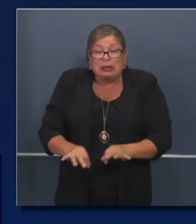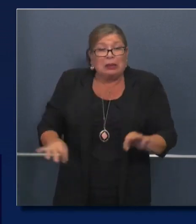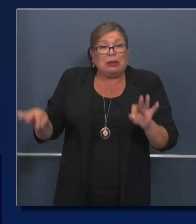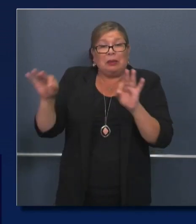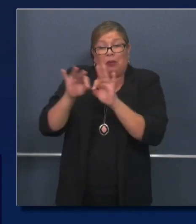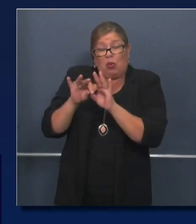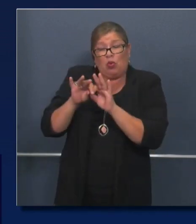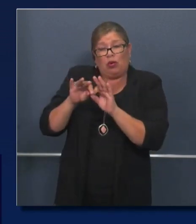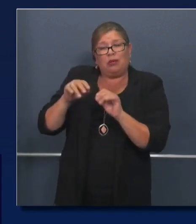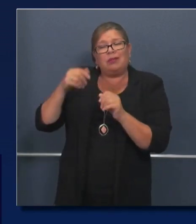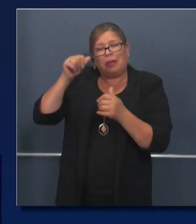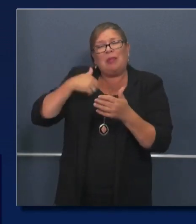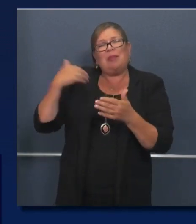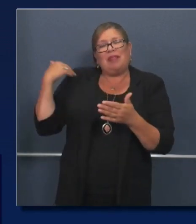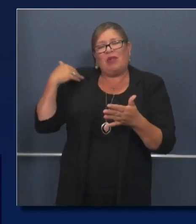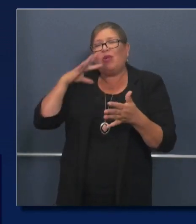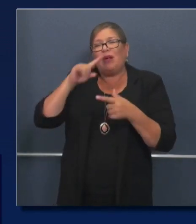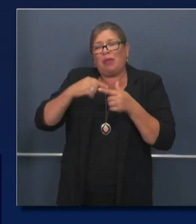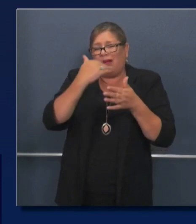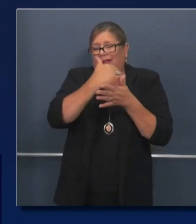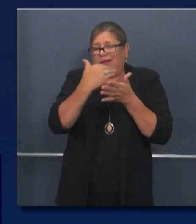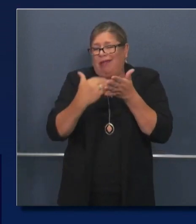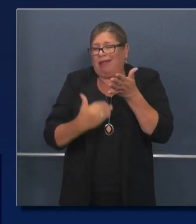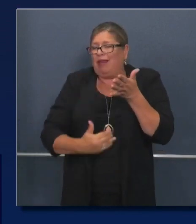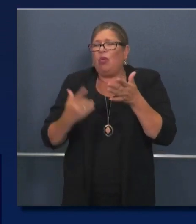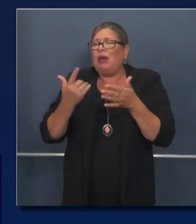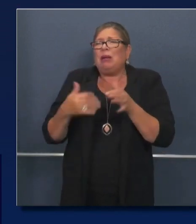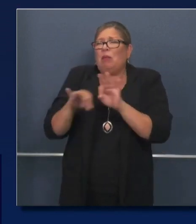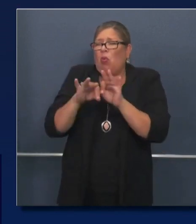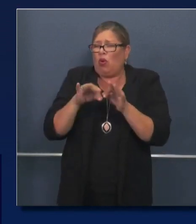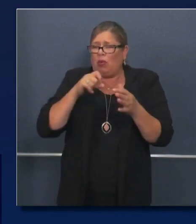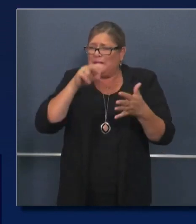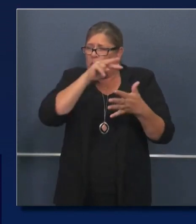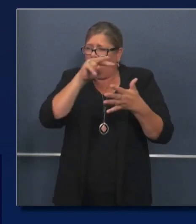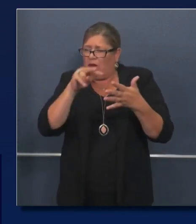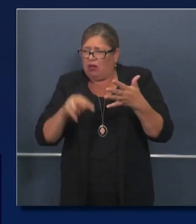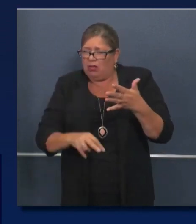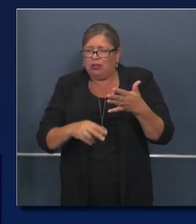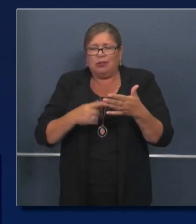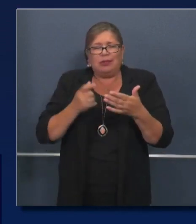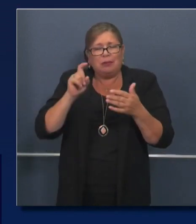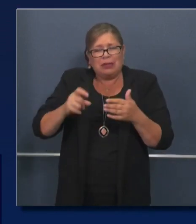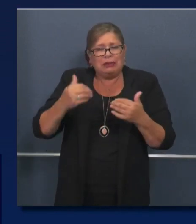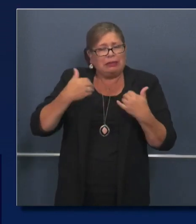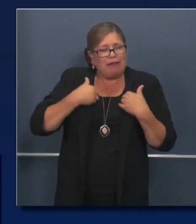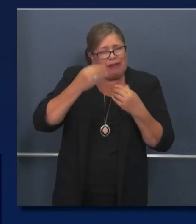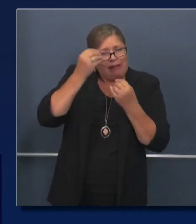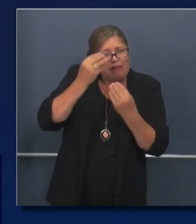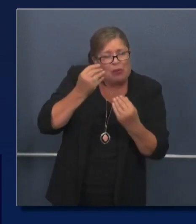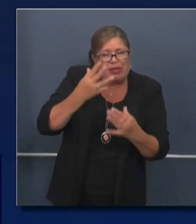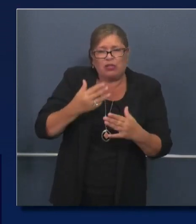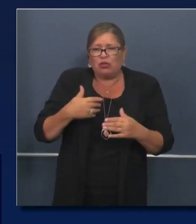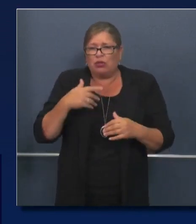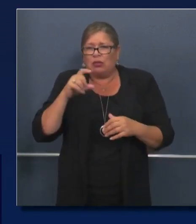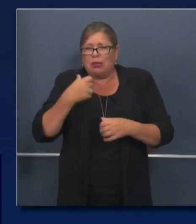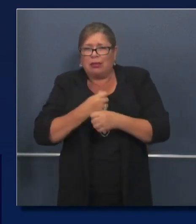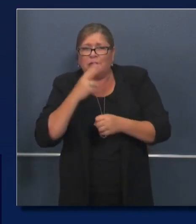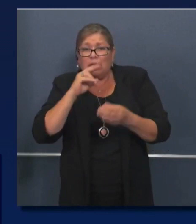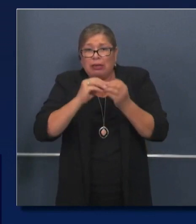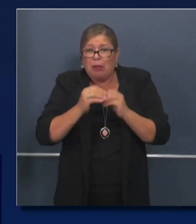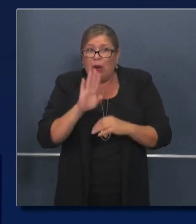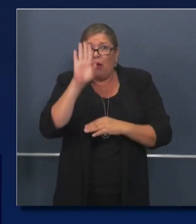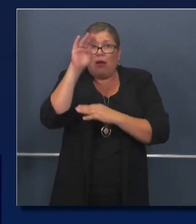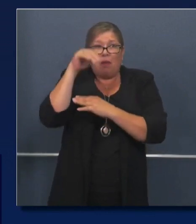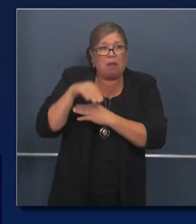few months ago that guide our decision-making: data, indicators, science, health, that continue to drive